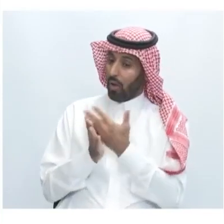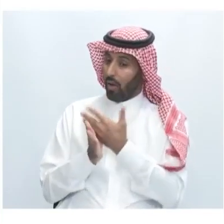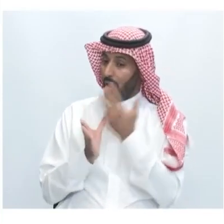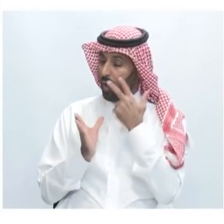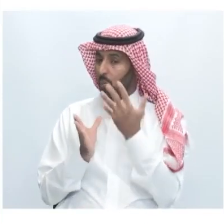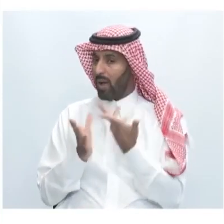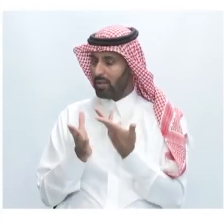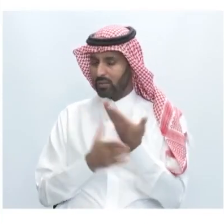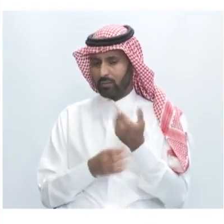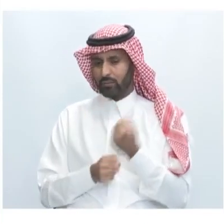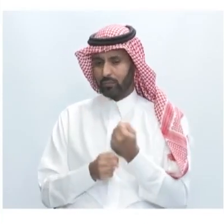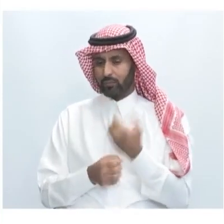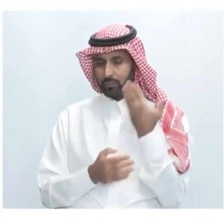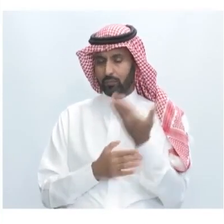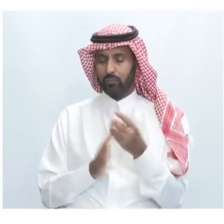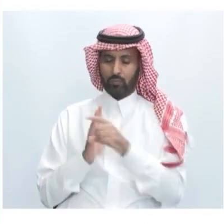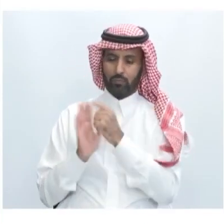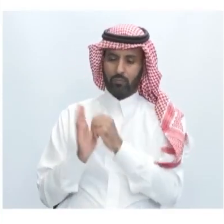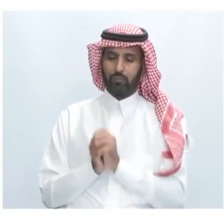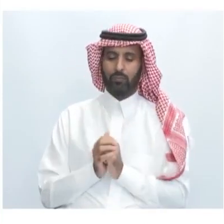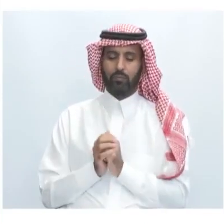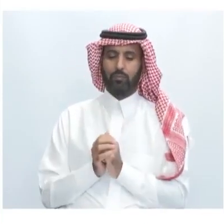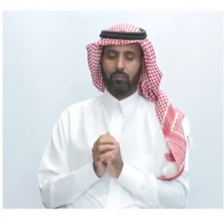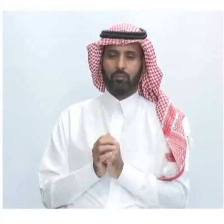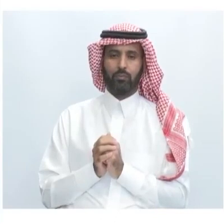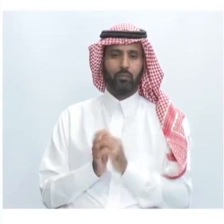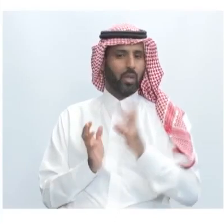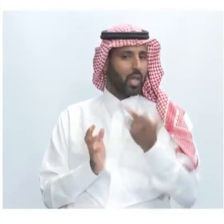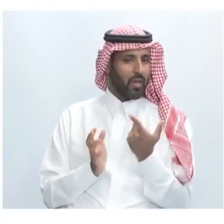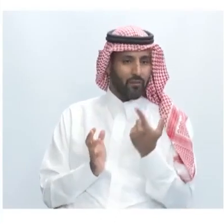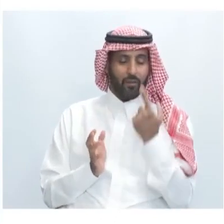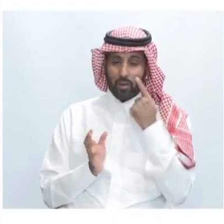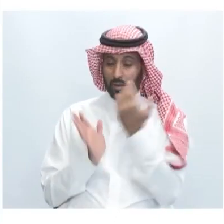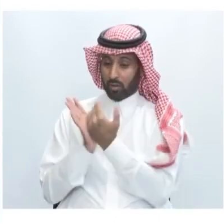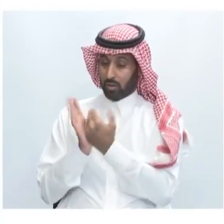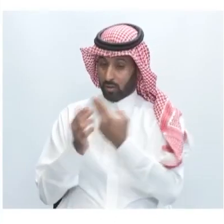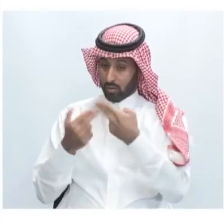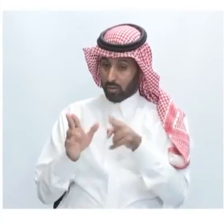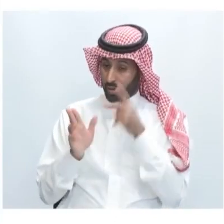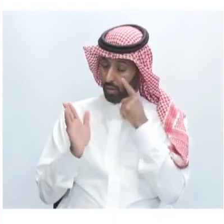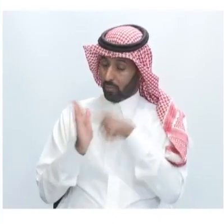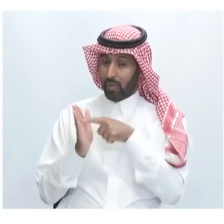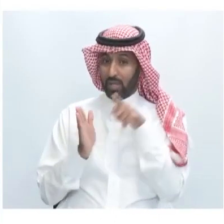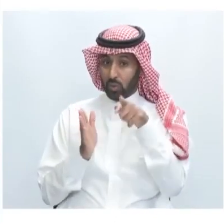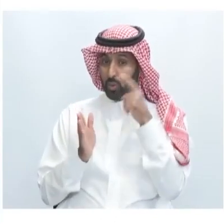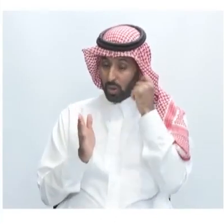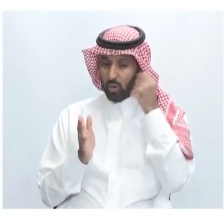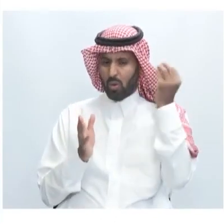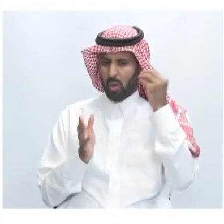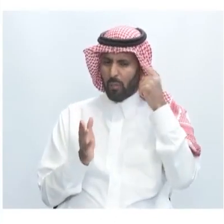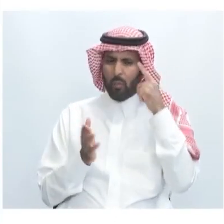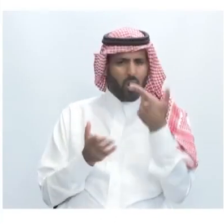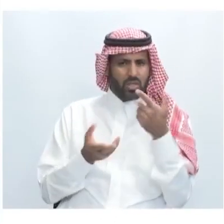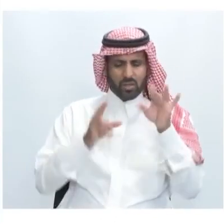your attention. So this is the topic sentence in the introduction. How does the introduction make you want to know more about